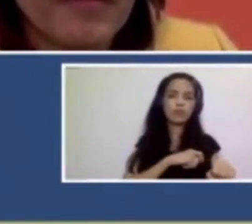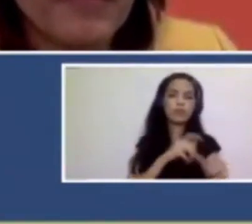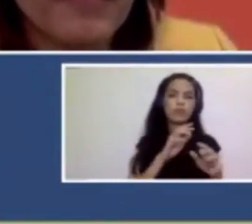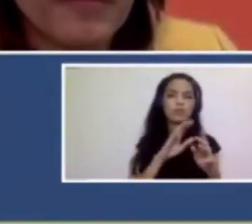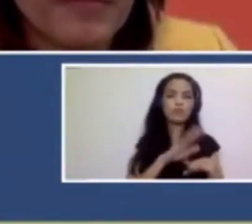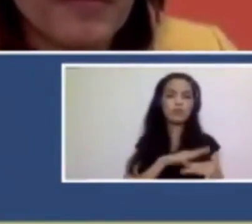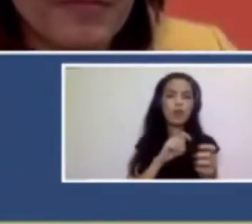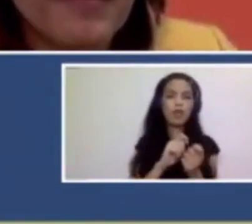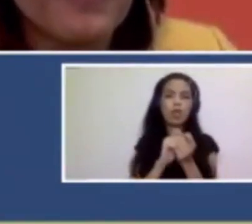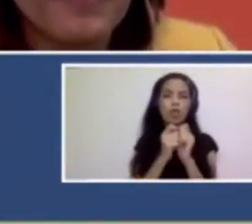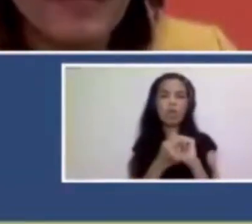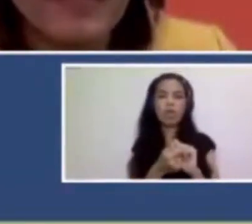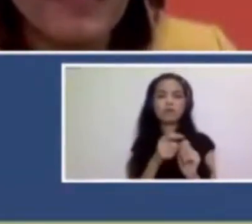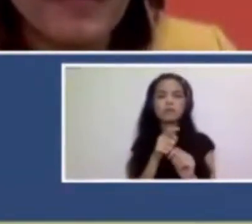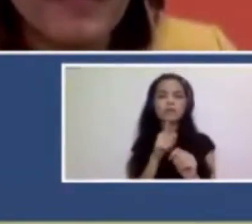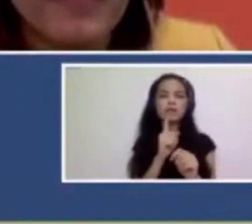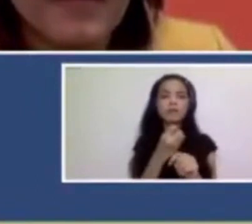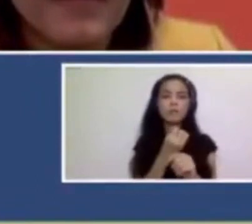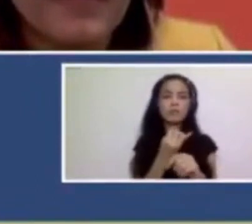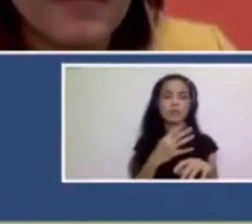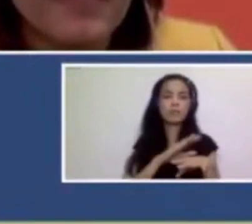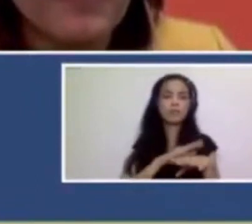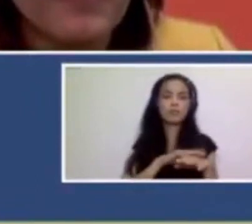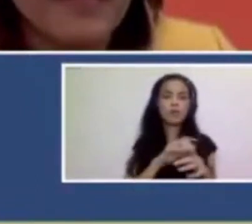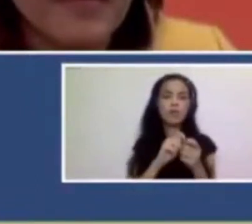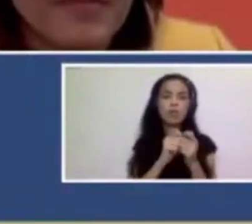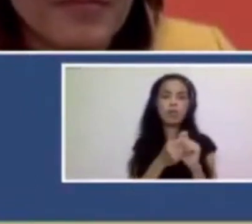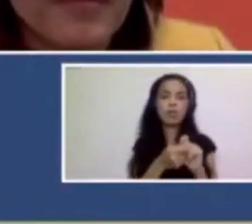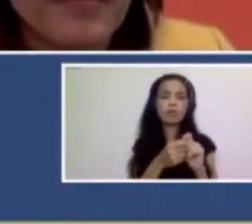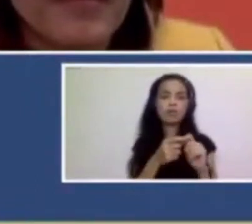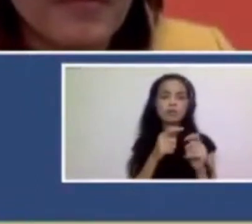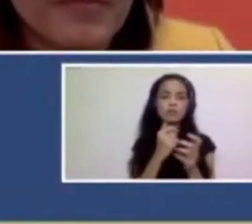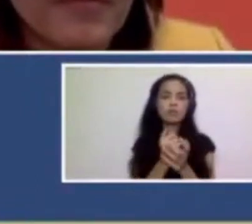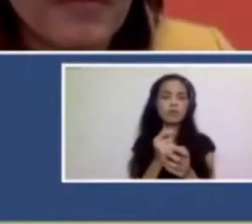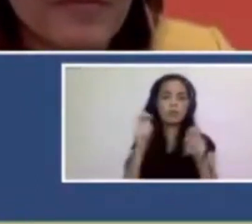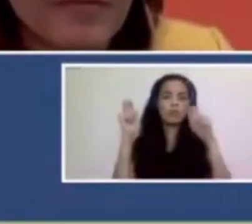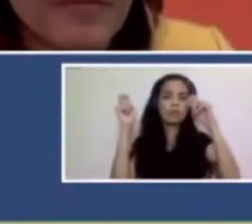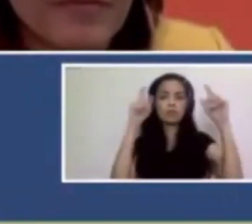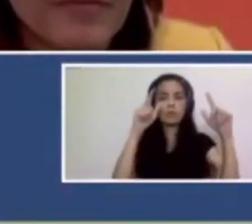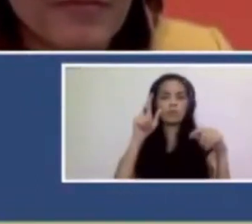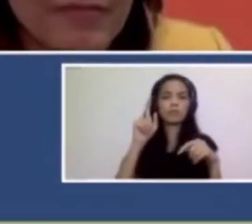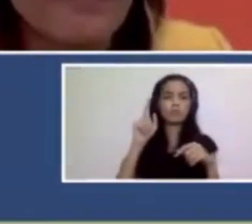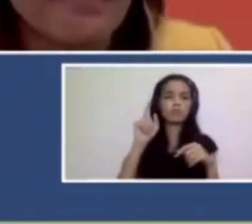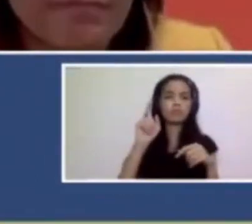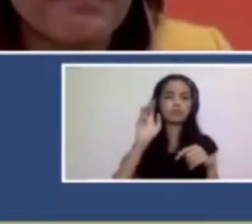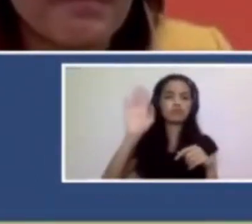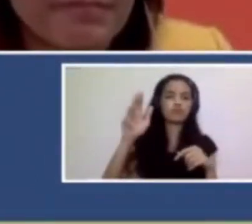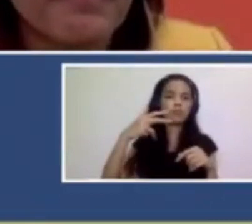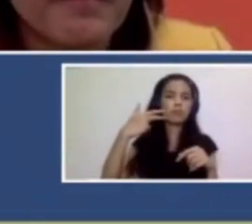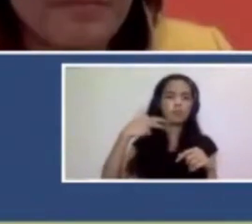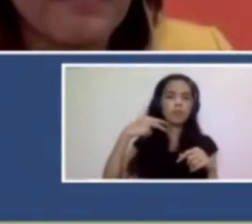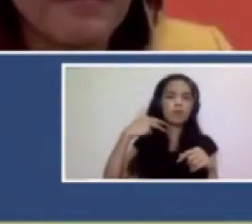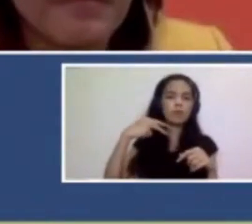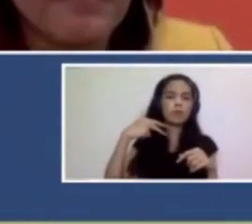integration. Some of this cultural integration, unfortunately, was the concept of the patriarchal culture and the